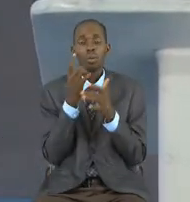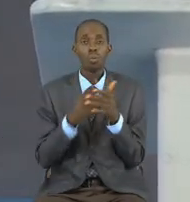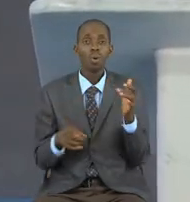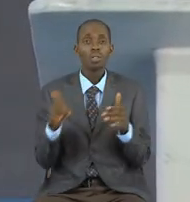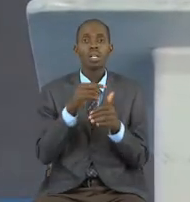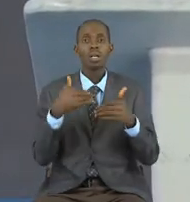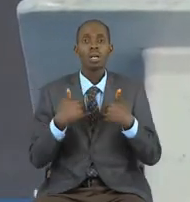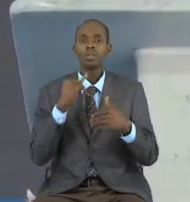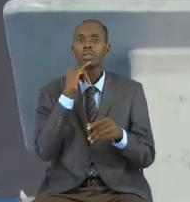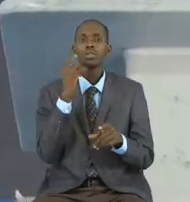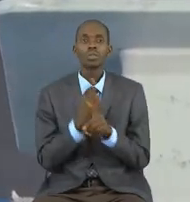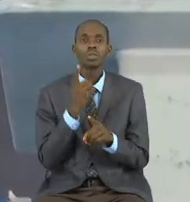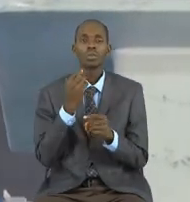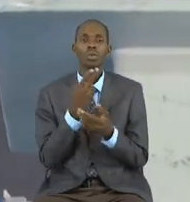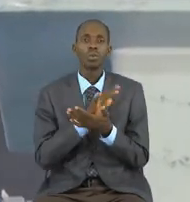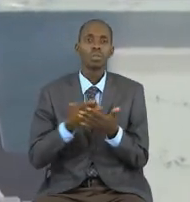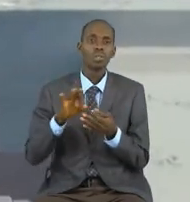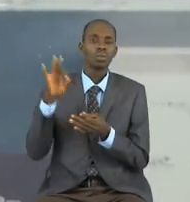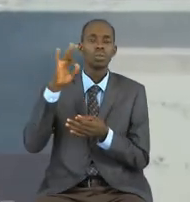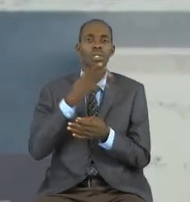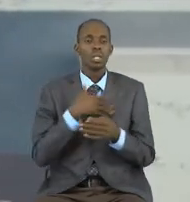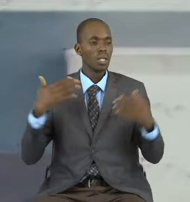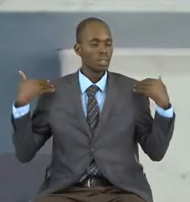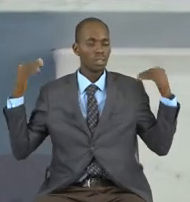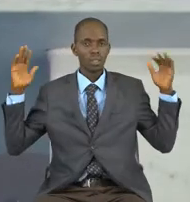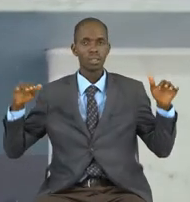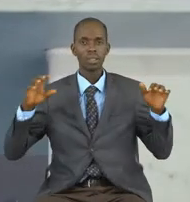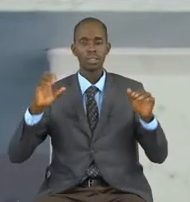then angels ministered unto them.